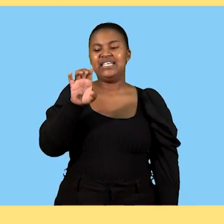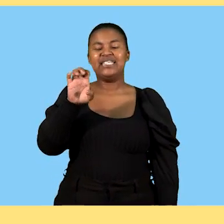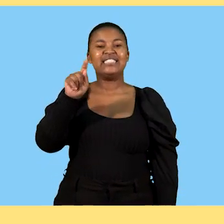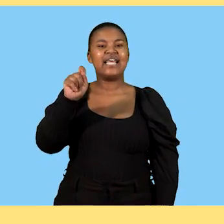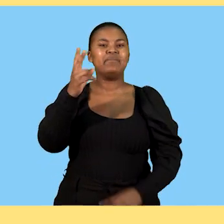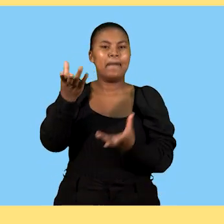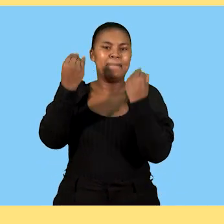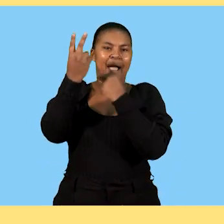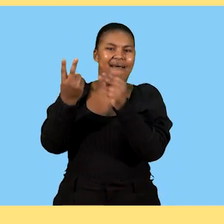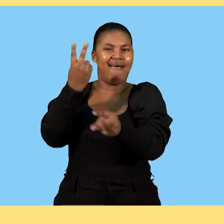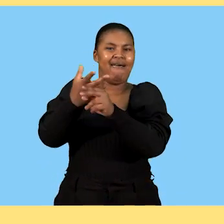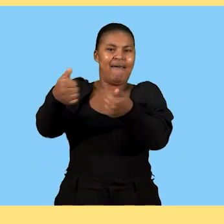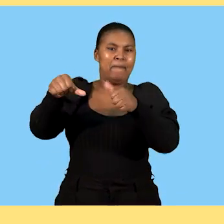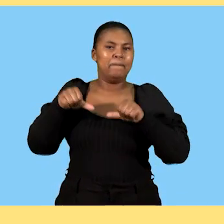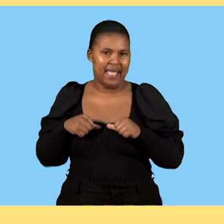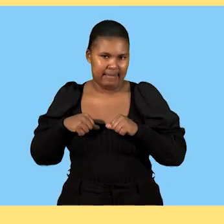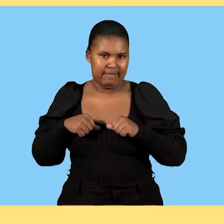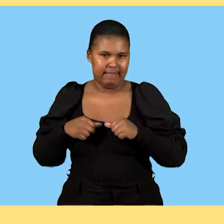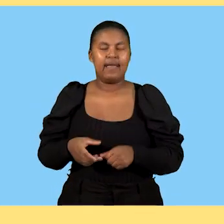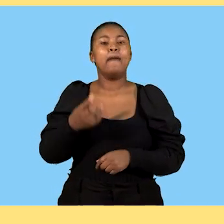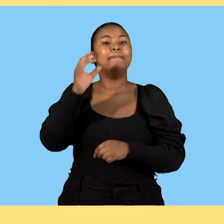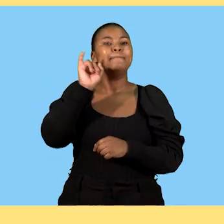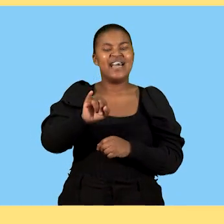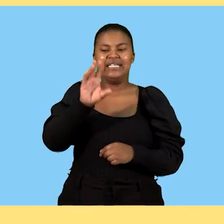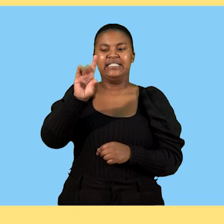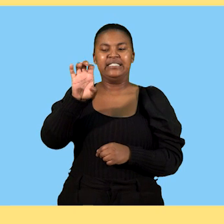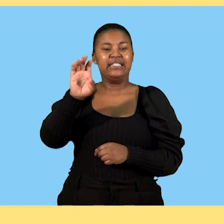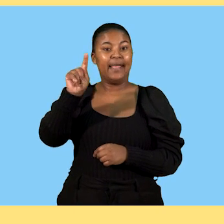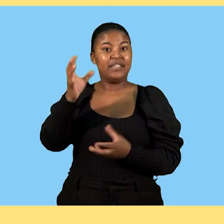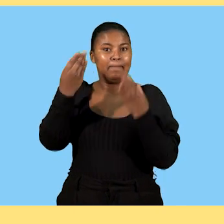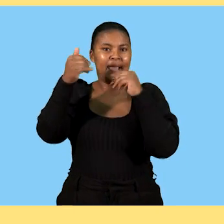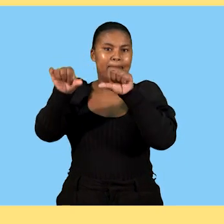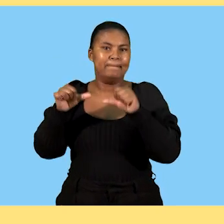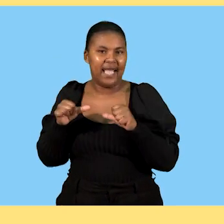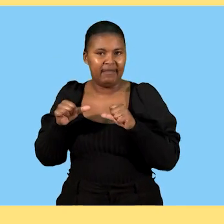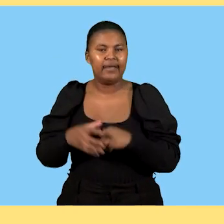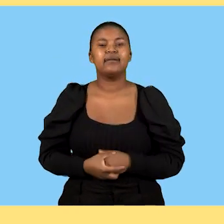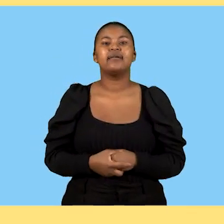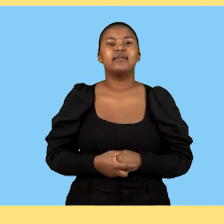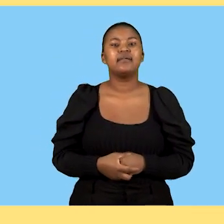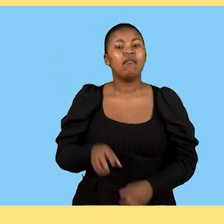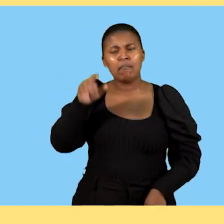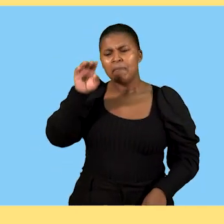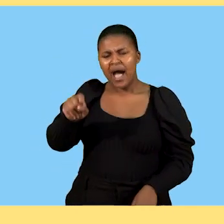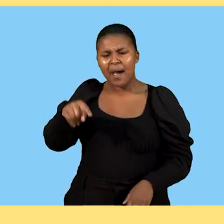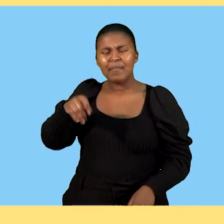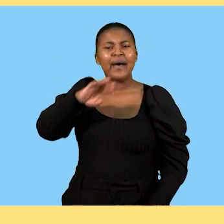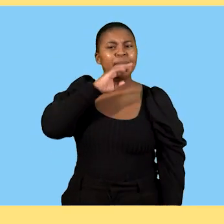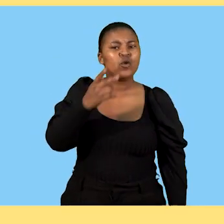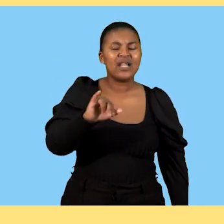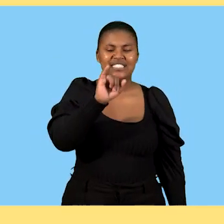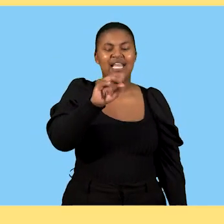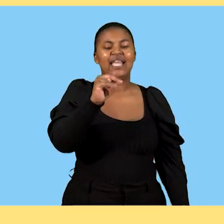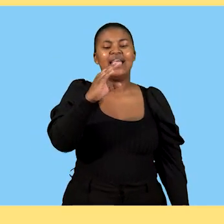debts recovered. Bad debts recovered. Bad debts recovered is income. So I'll come to my